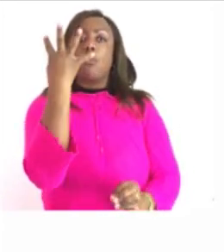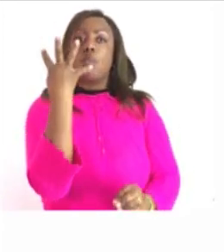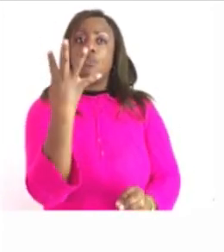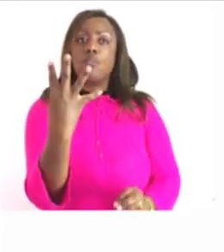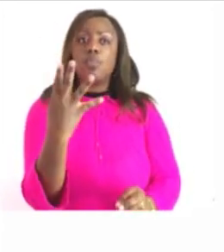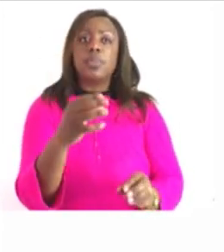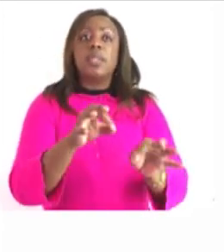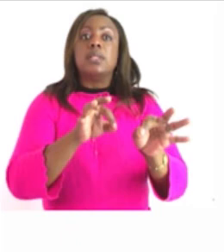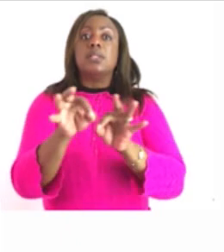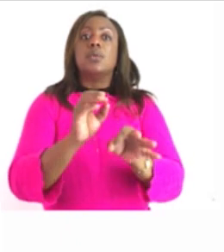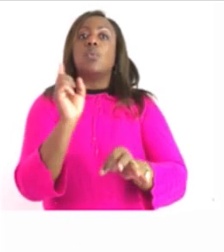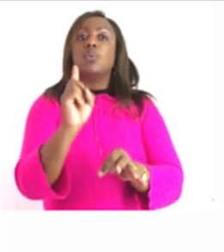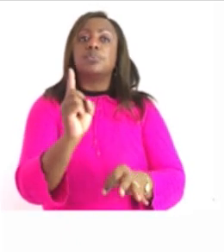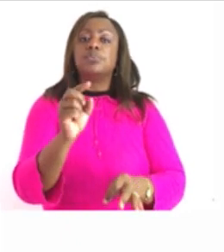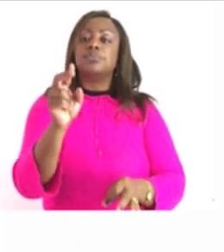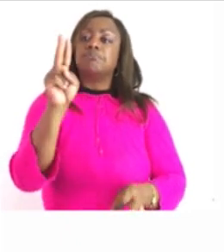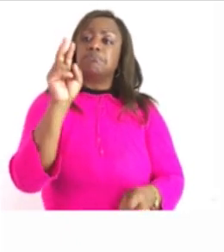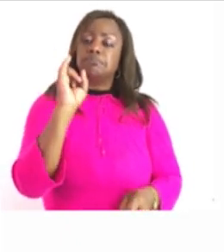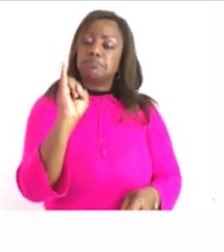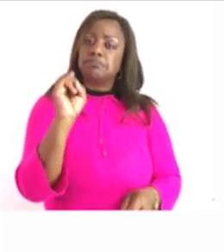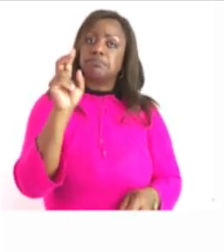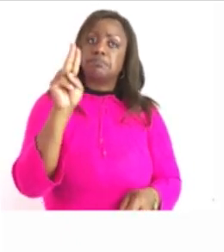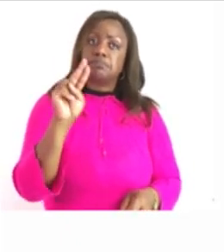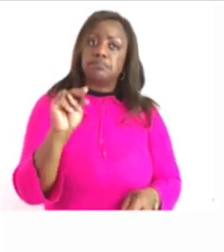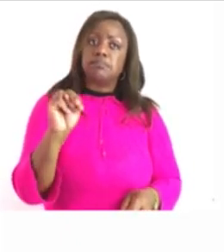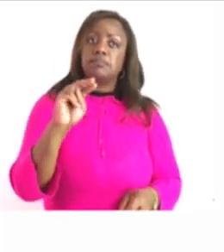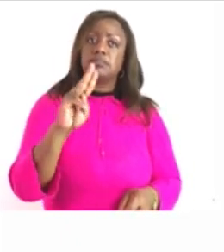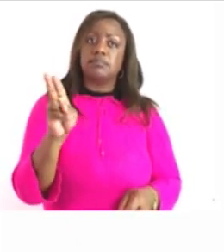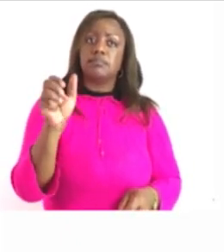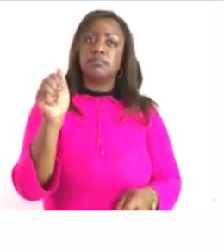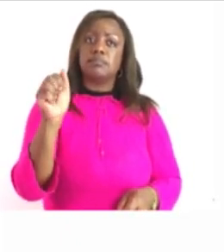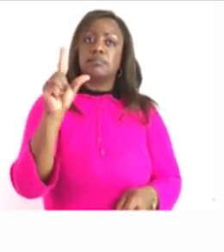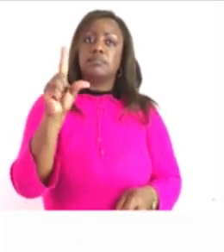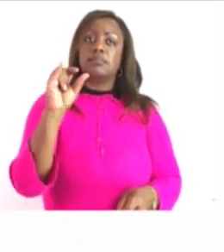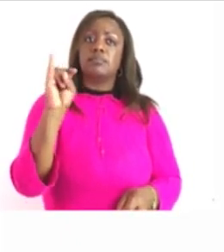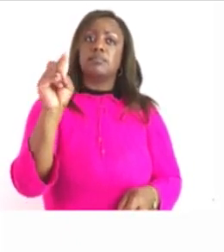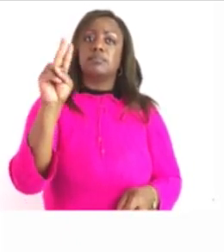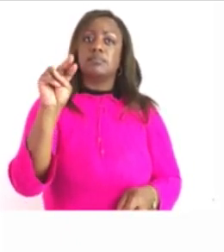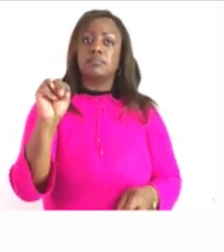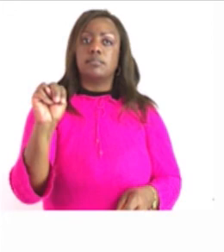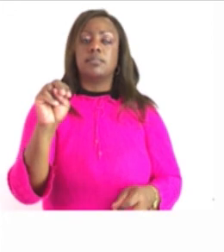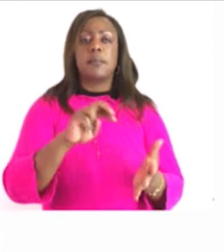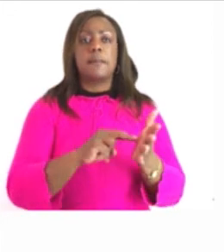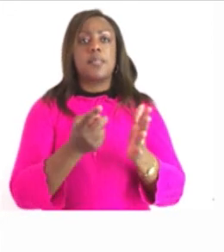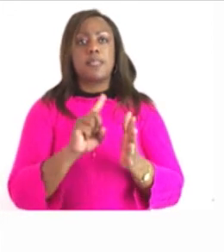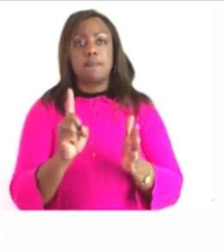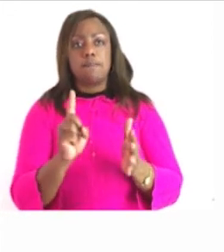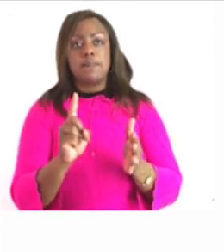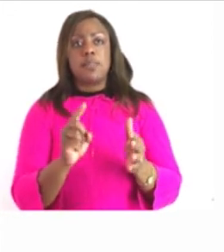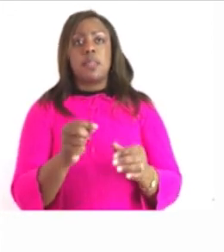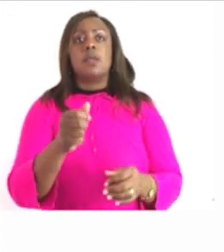learned today. Question 3. Explain the path of air through the parts of the breathing system. Well, we want you